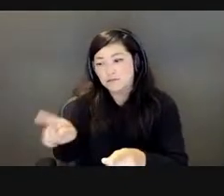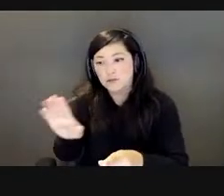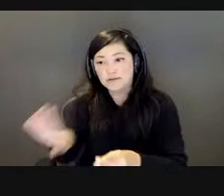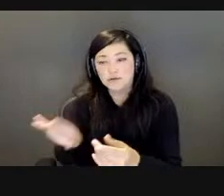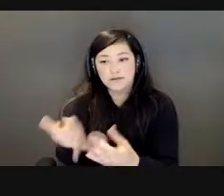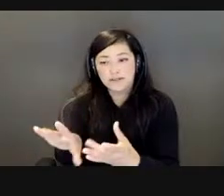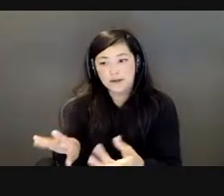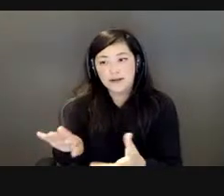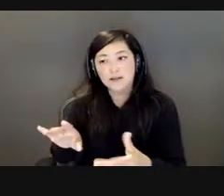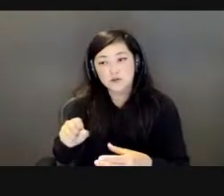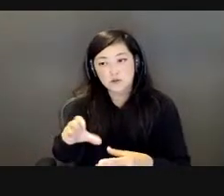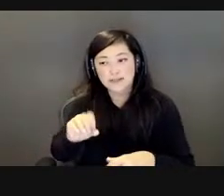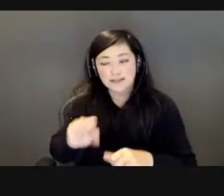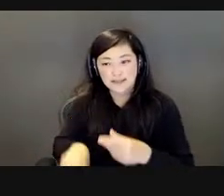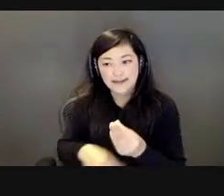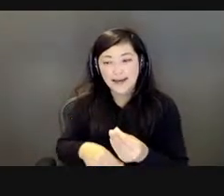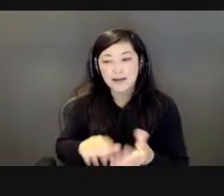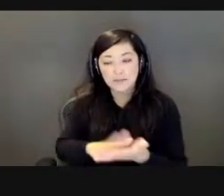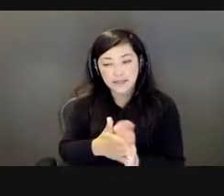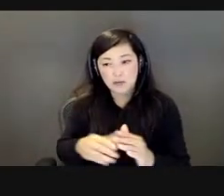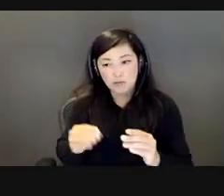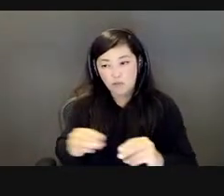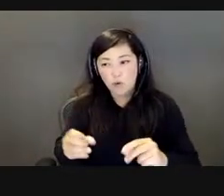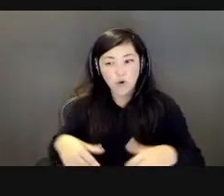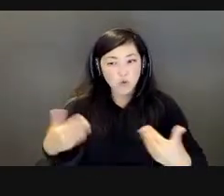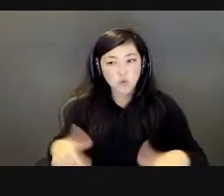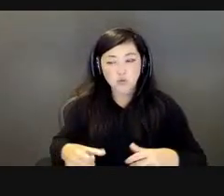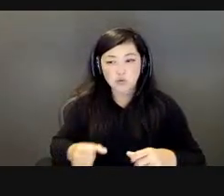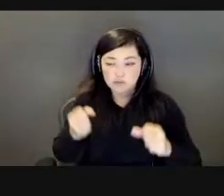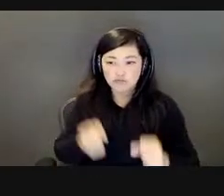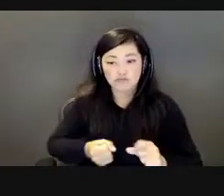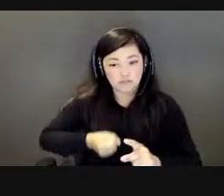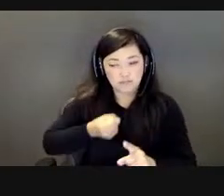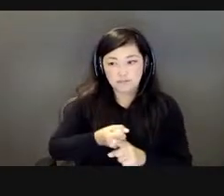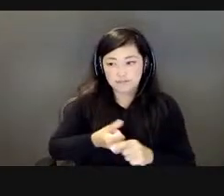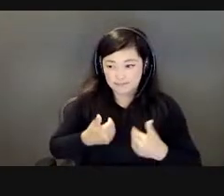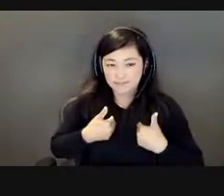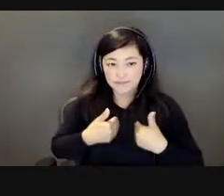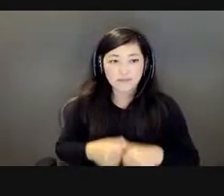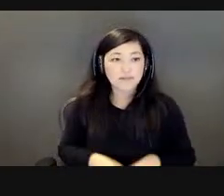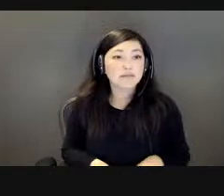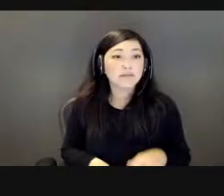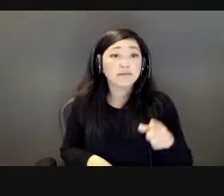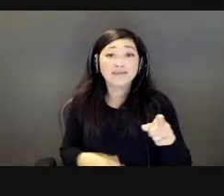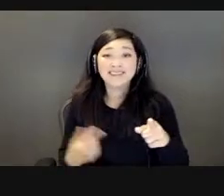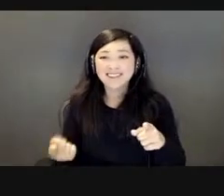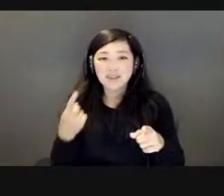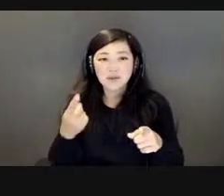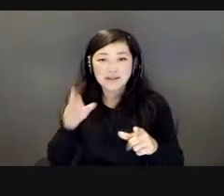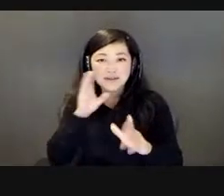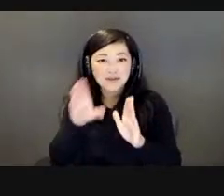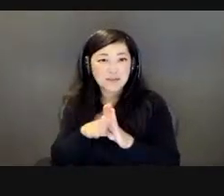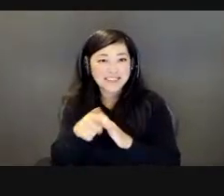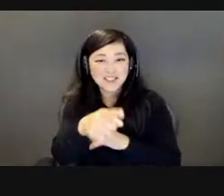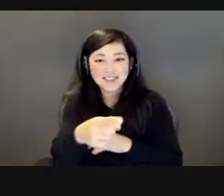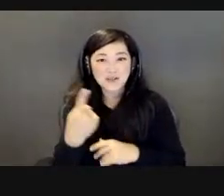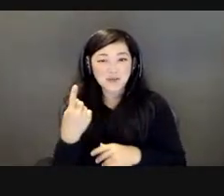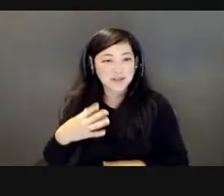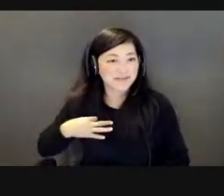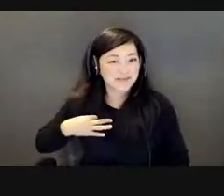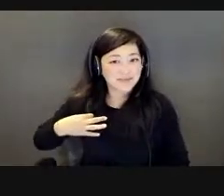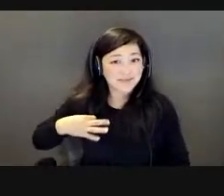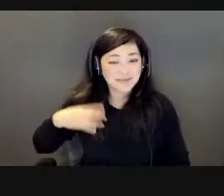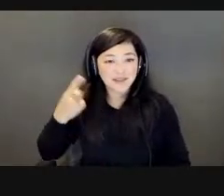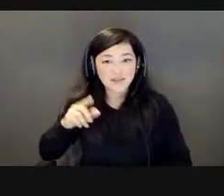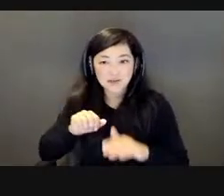stronger. This last photo is a photo of one of our service participants and ambassadors for our